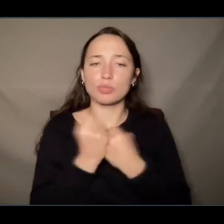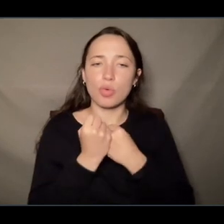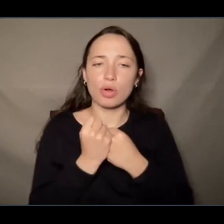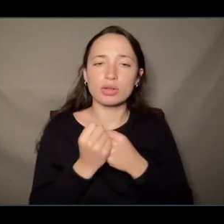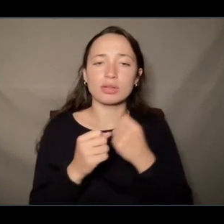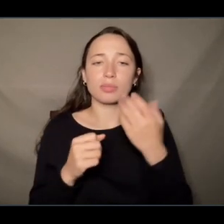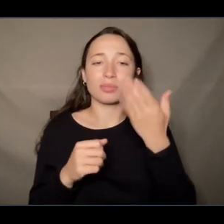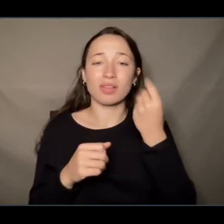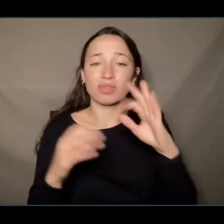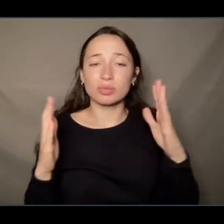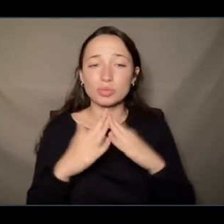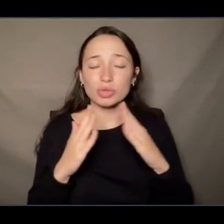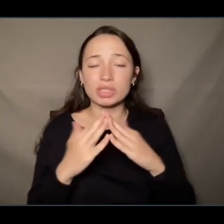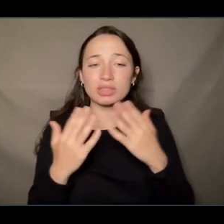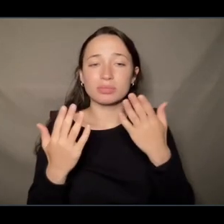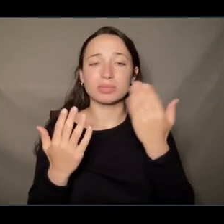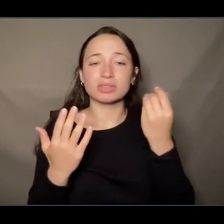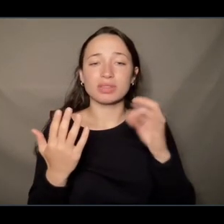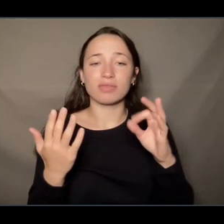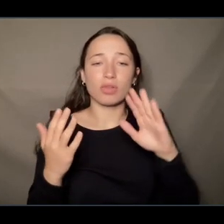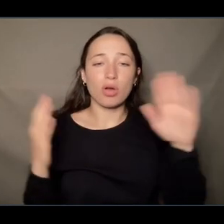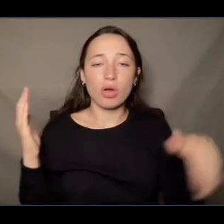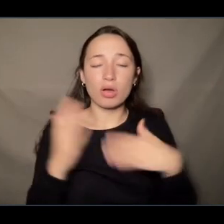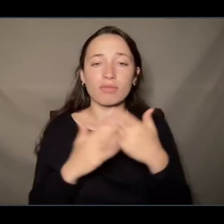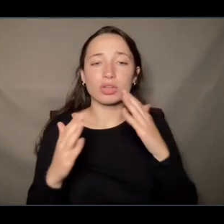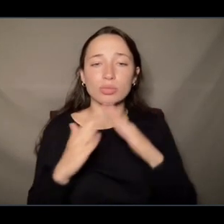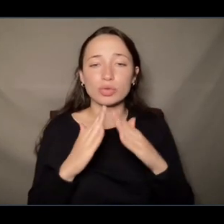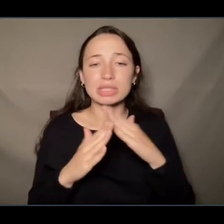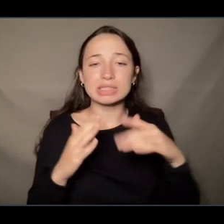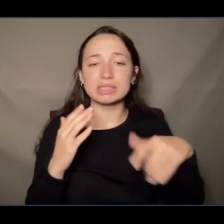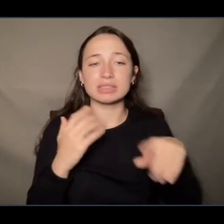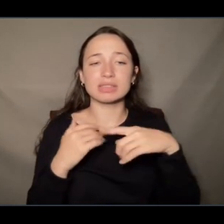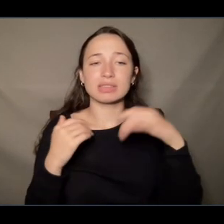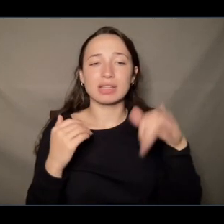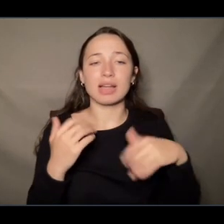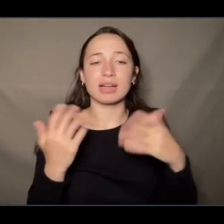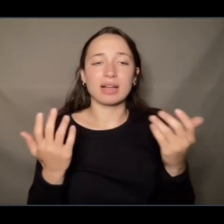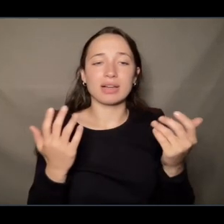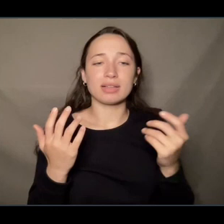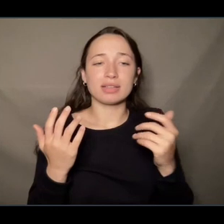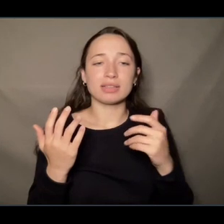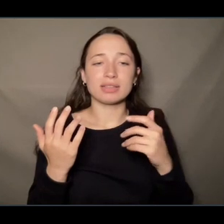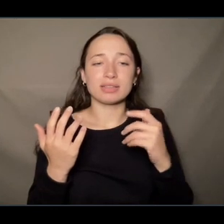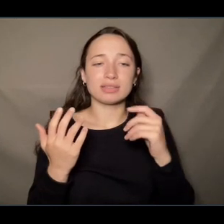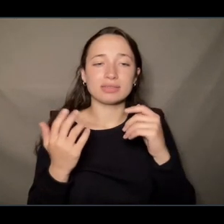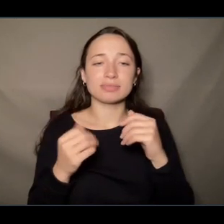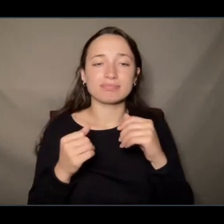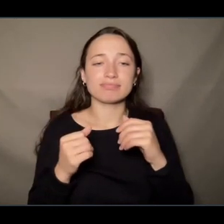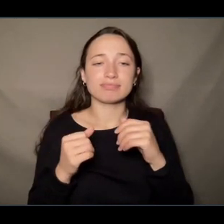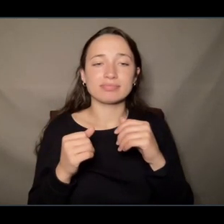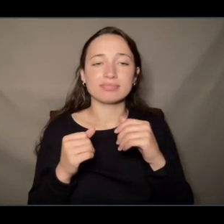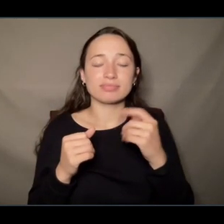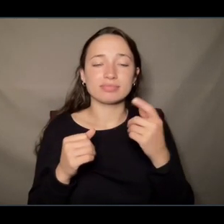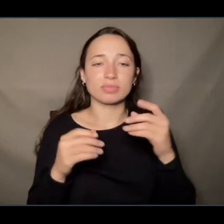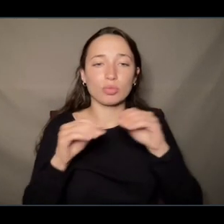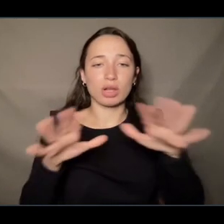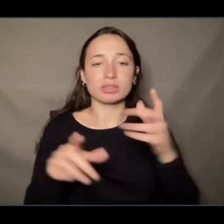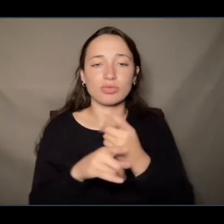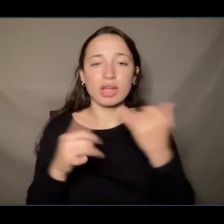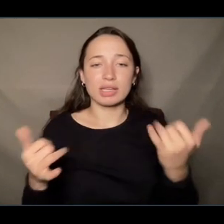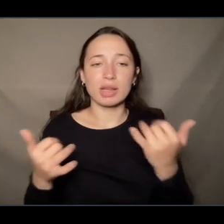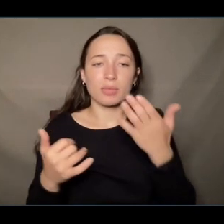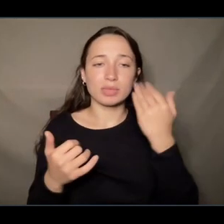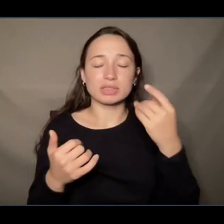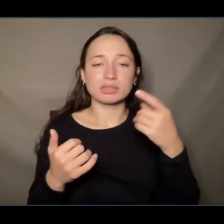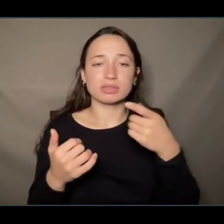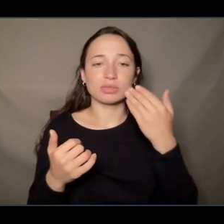support, and all because of the community, all because of, you know, all the communities that you're broadcasting in